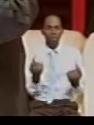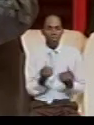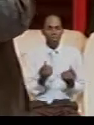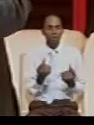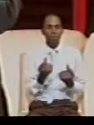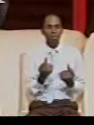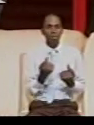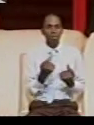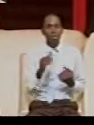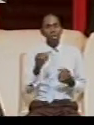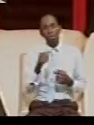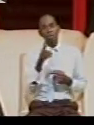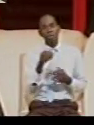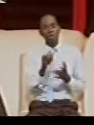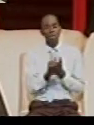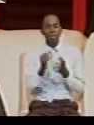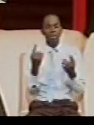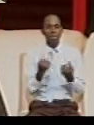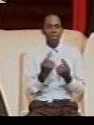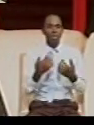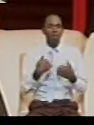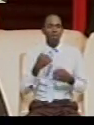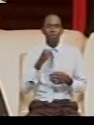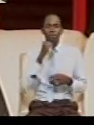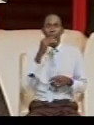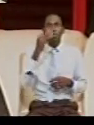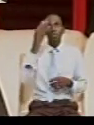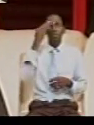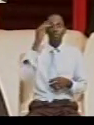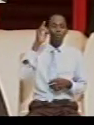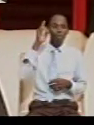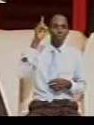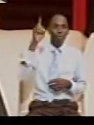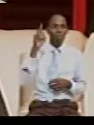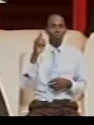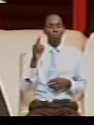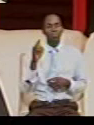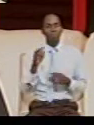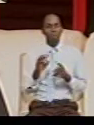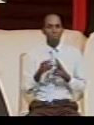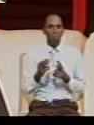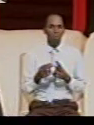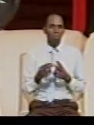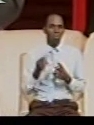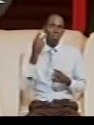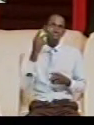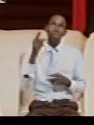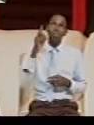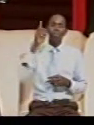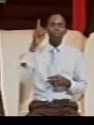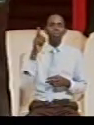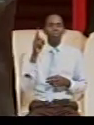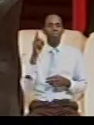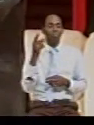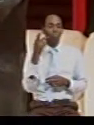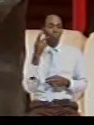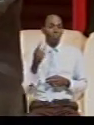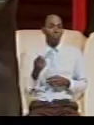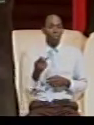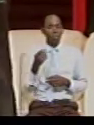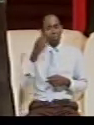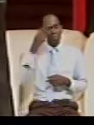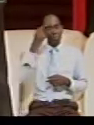neither known him. Whosoever sinneth, how does that happen again? Because there